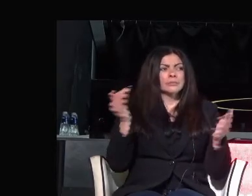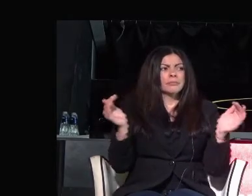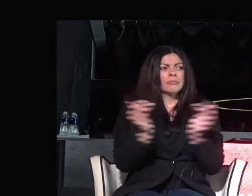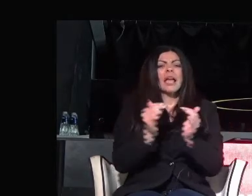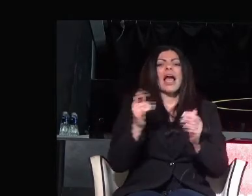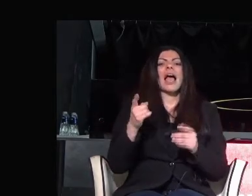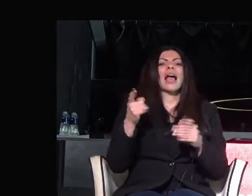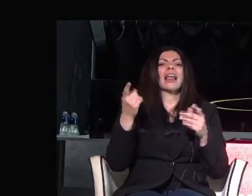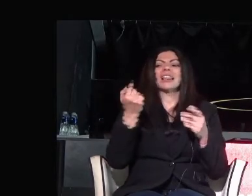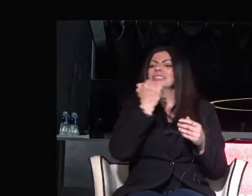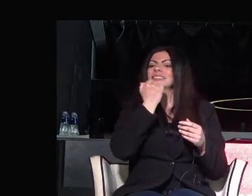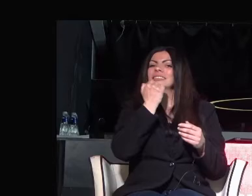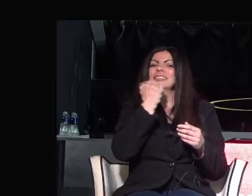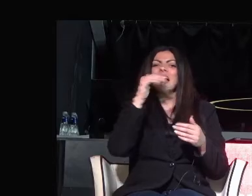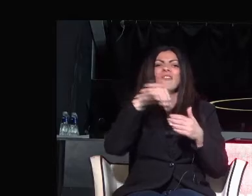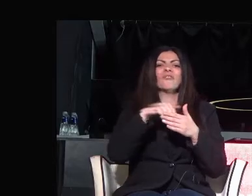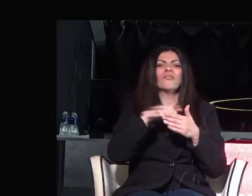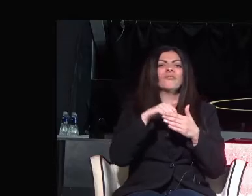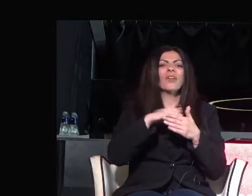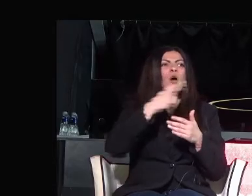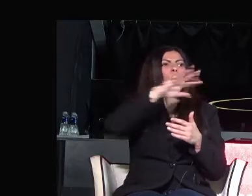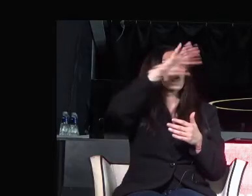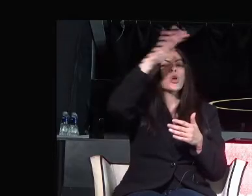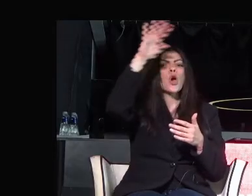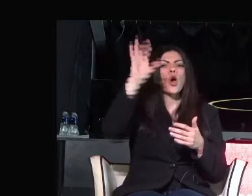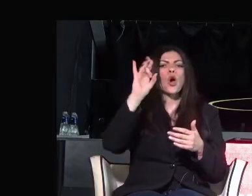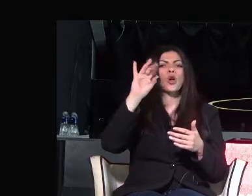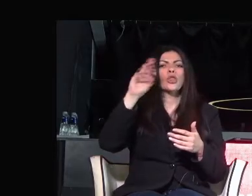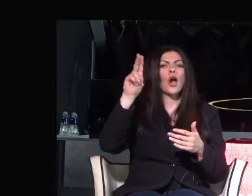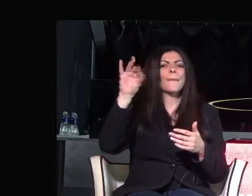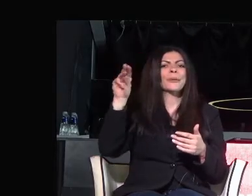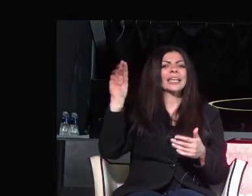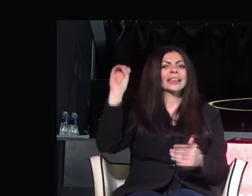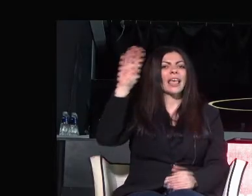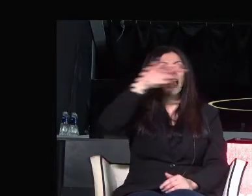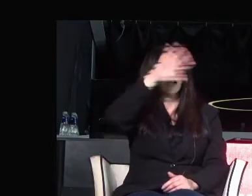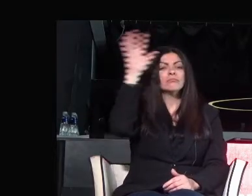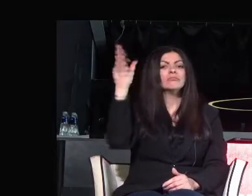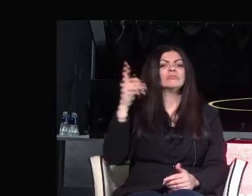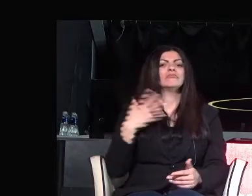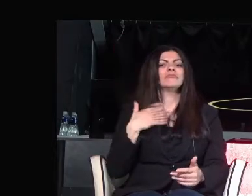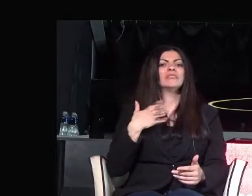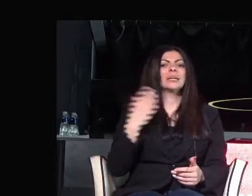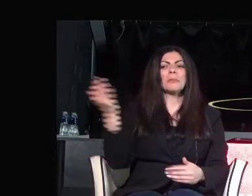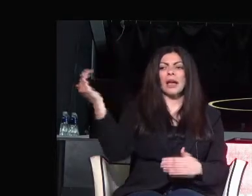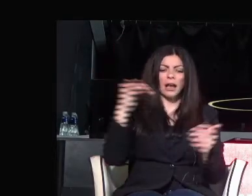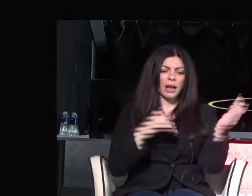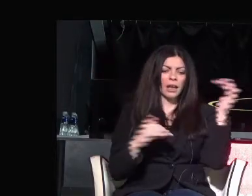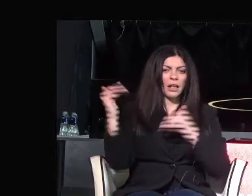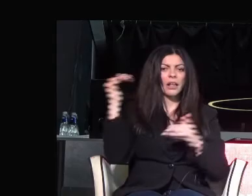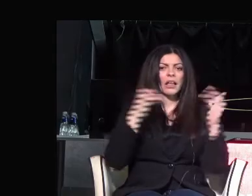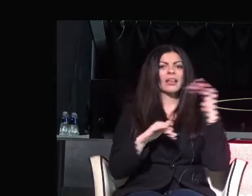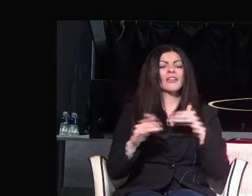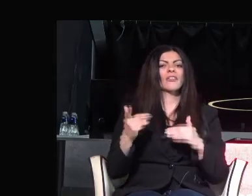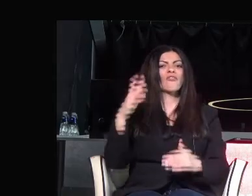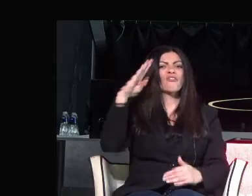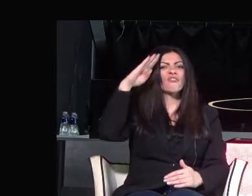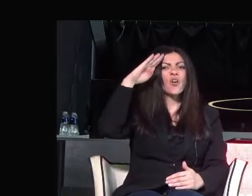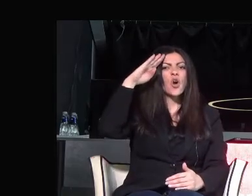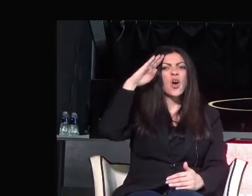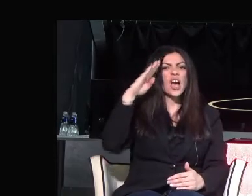of processes, and the military would come and force people to change their names. But a lot of people would go to the mountains and hide